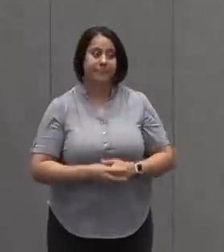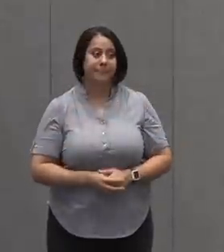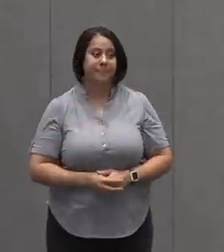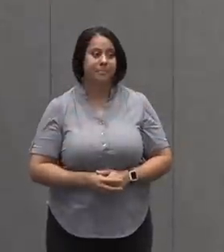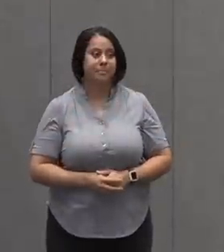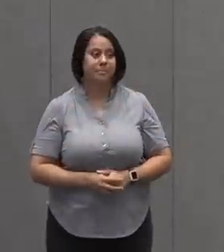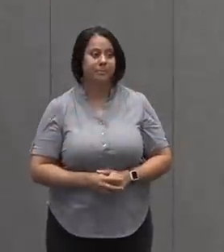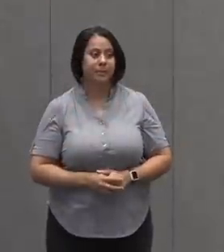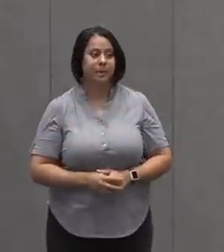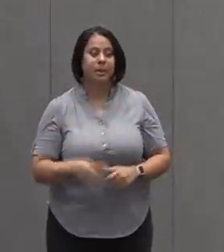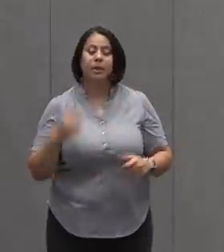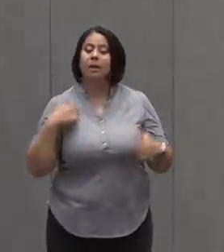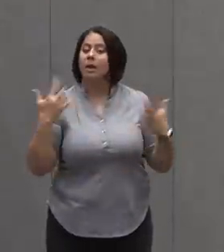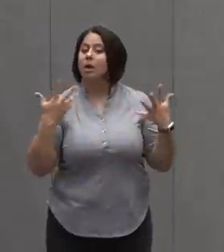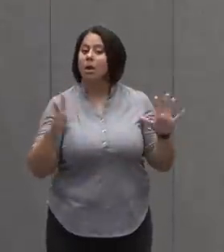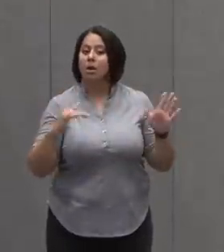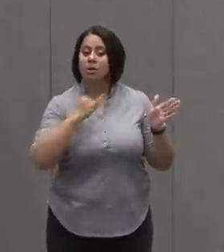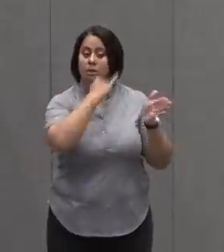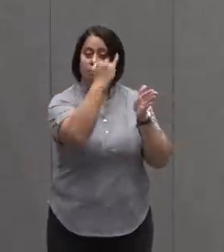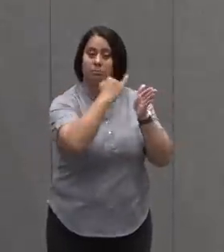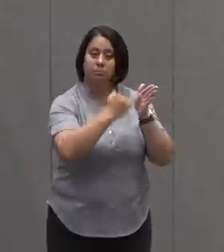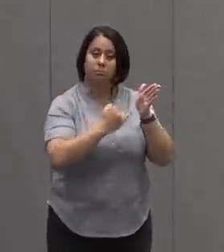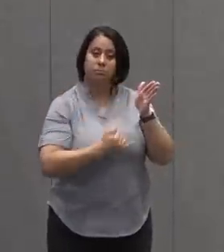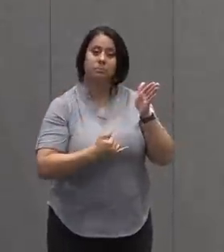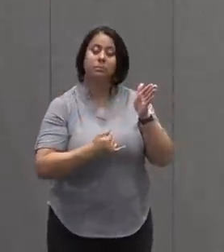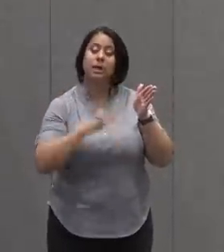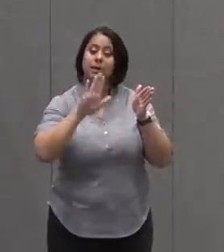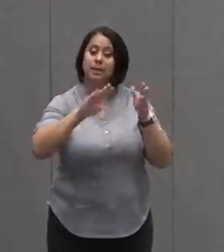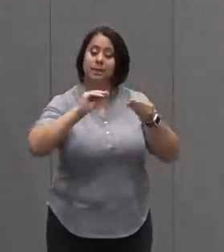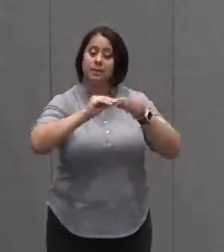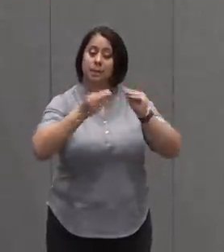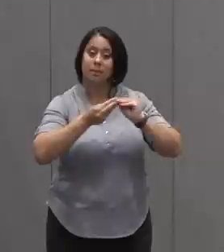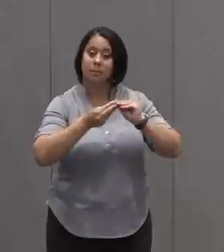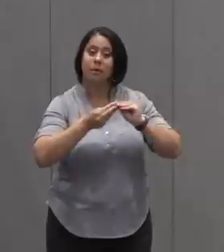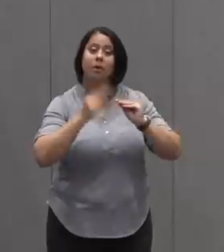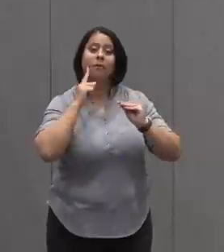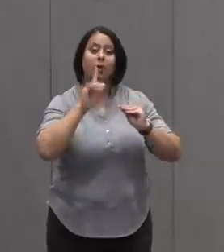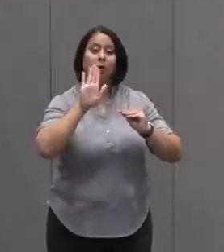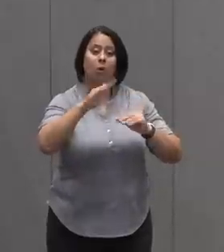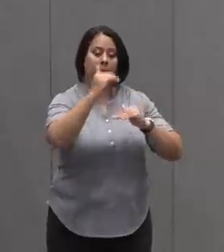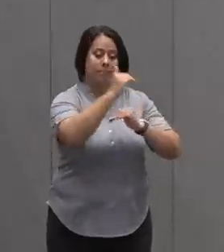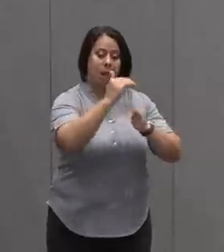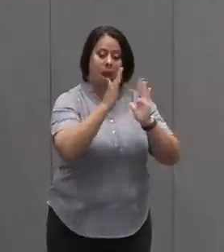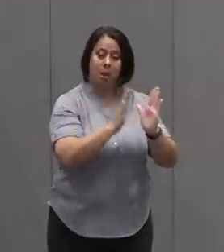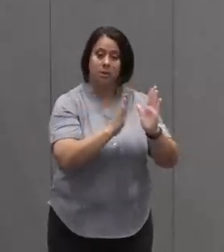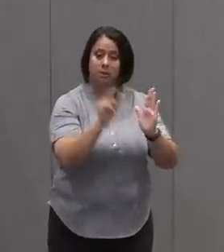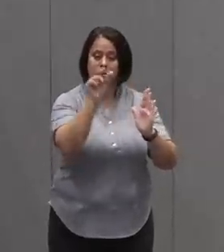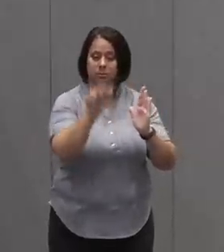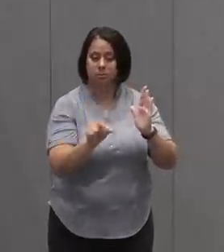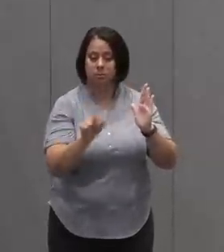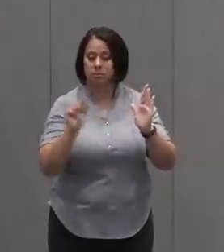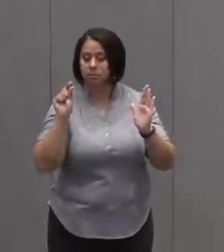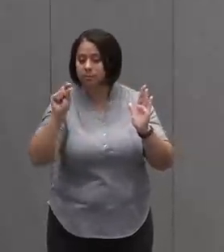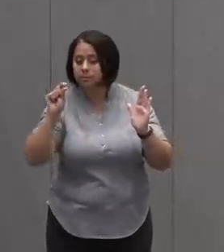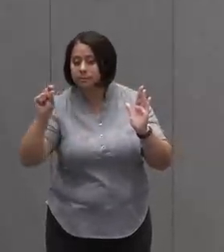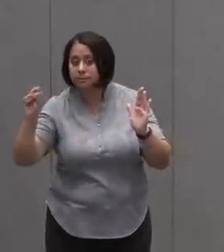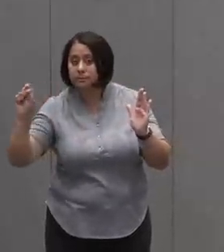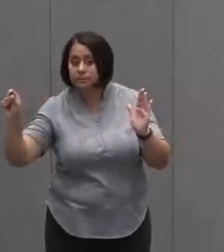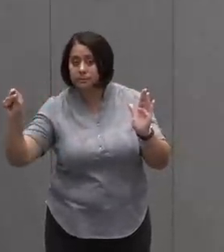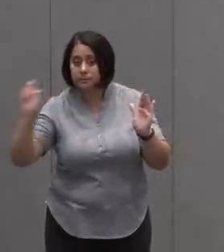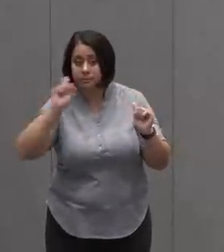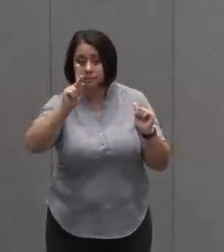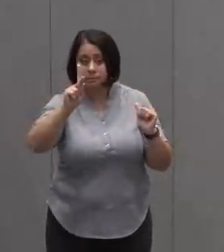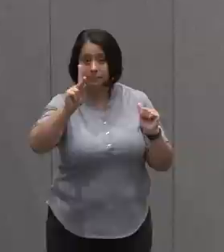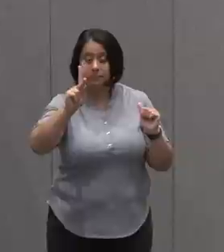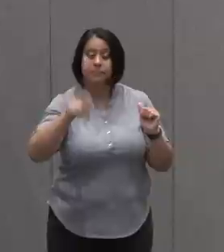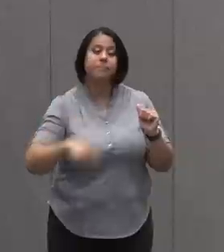I've already gone ahead and represented that number for you in base 10 blocks. So when we write this way,